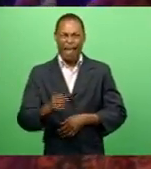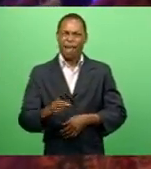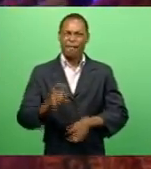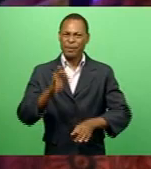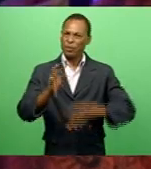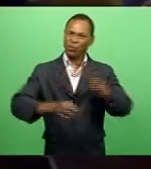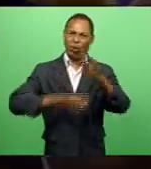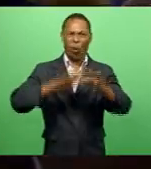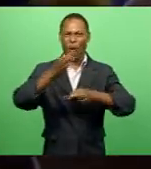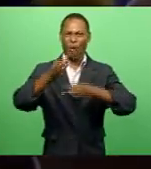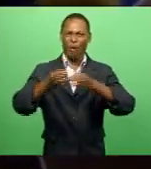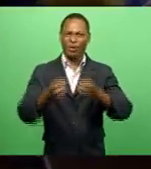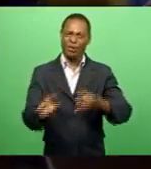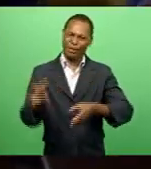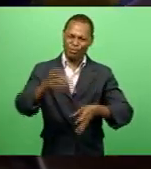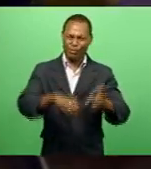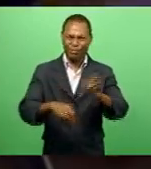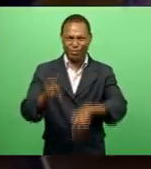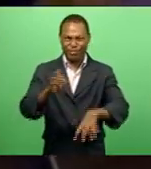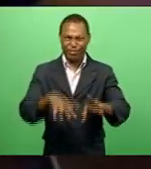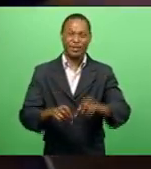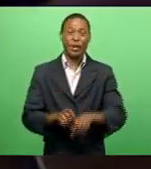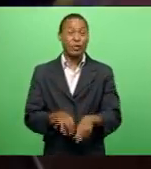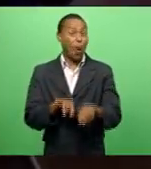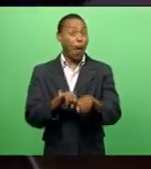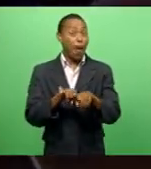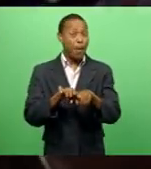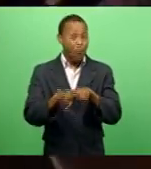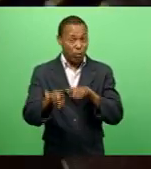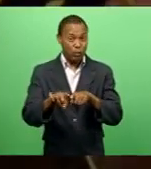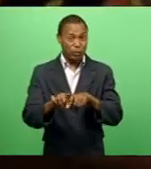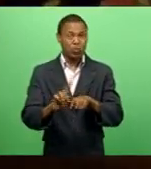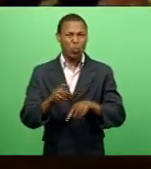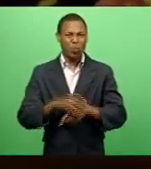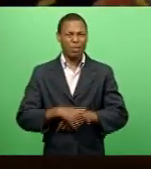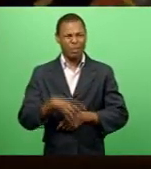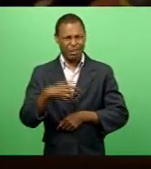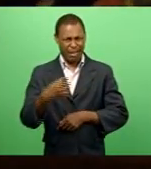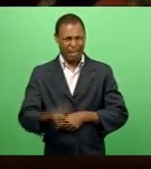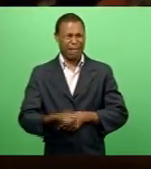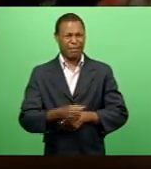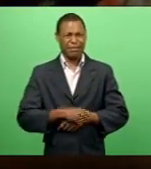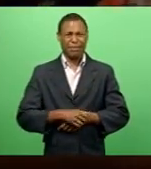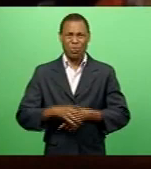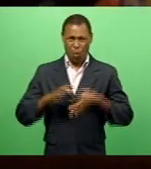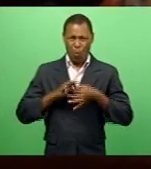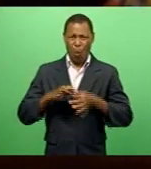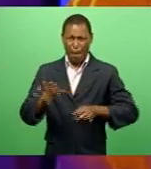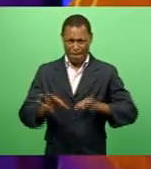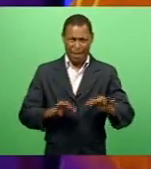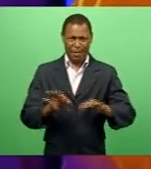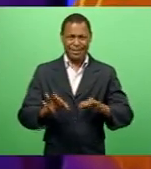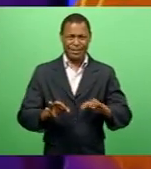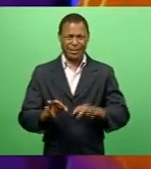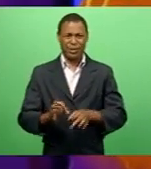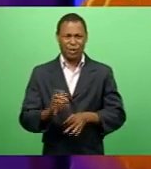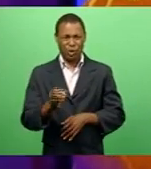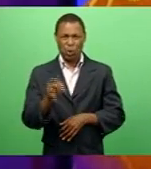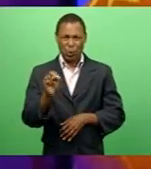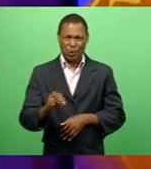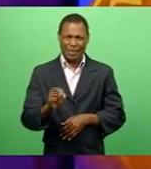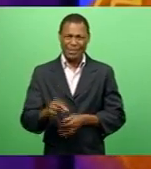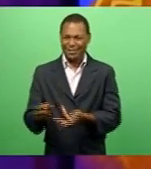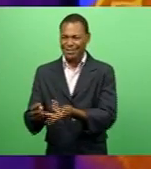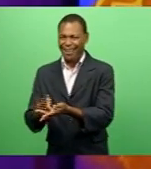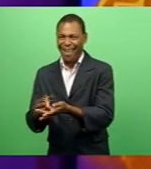off from work. He says most of the Makare Band members had commitments, so he had to compile an album with the help of his